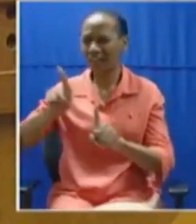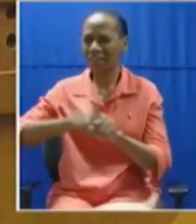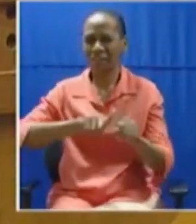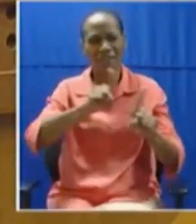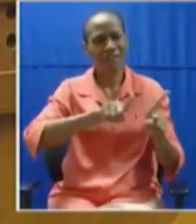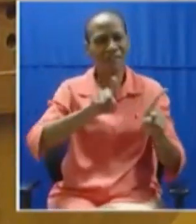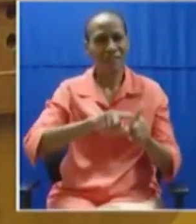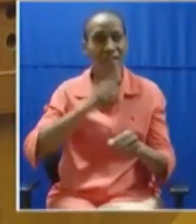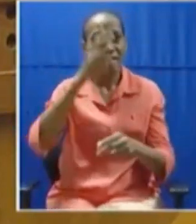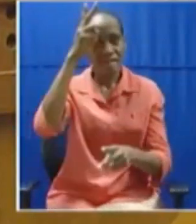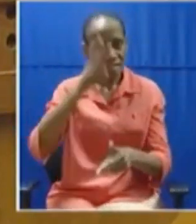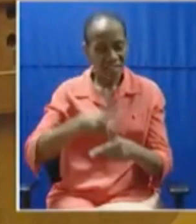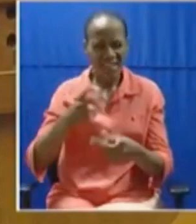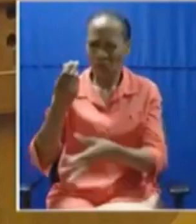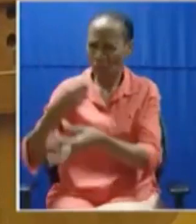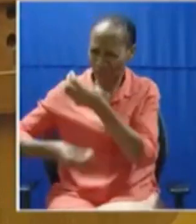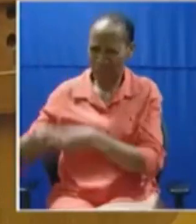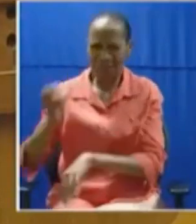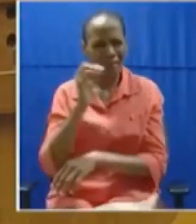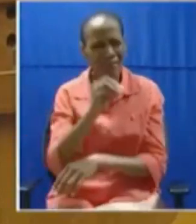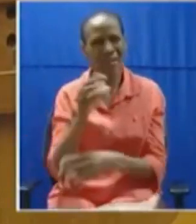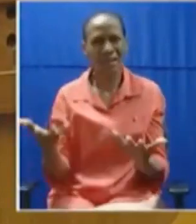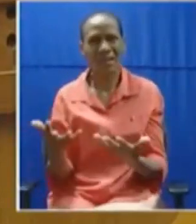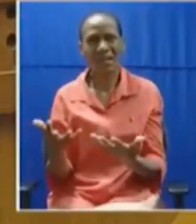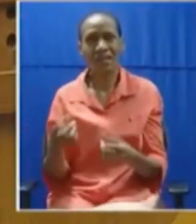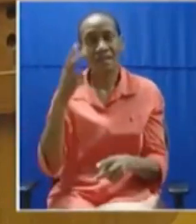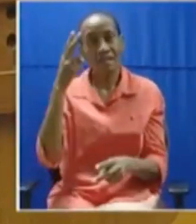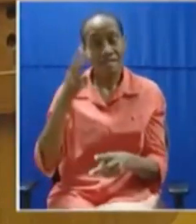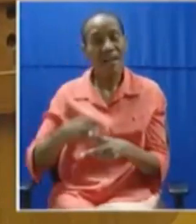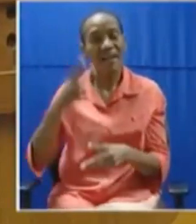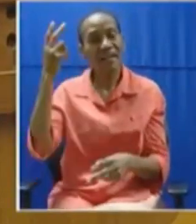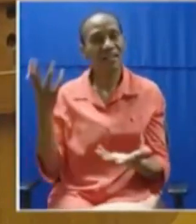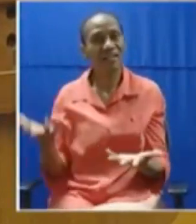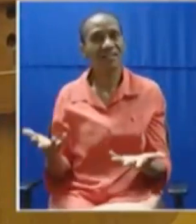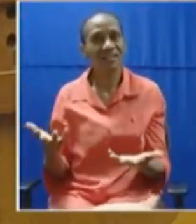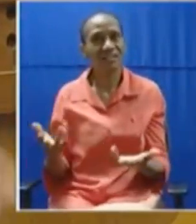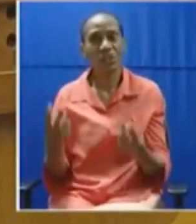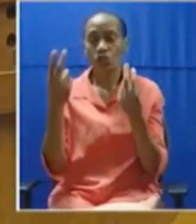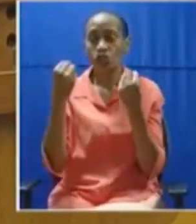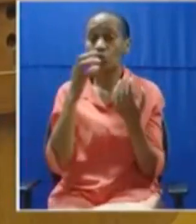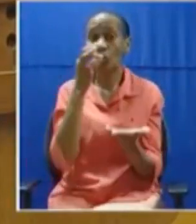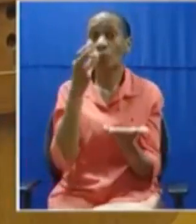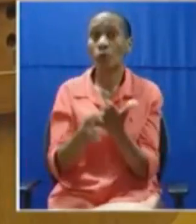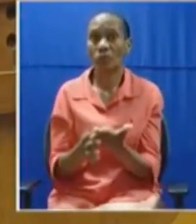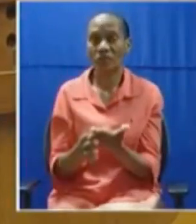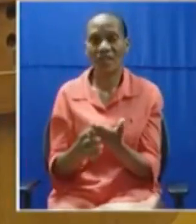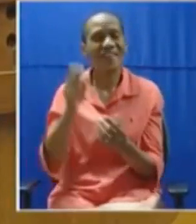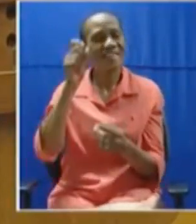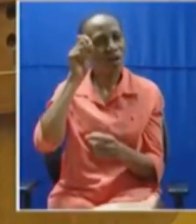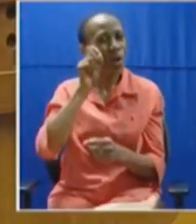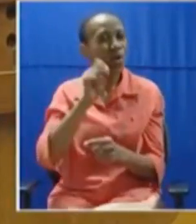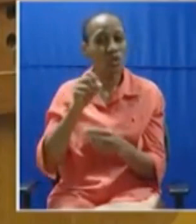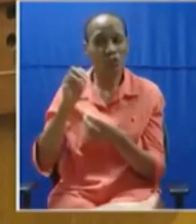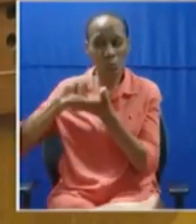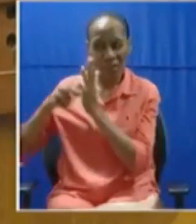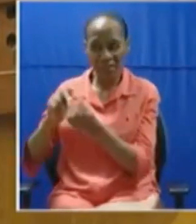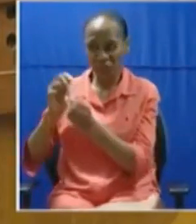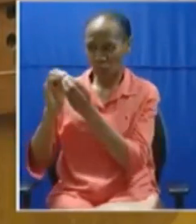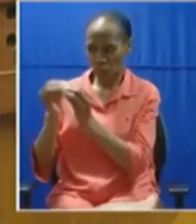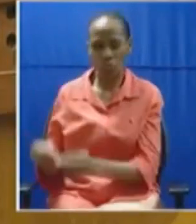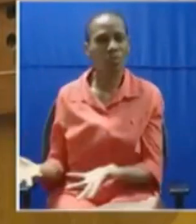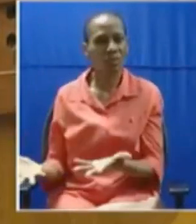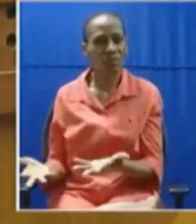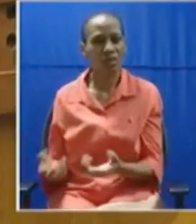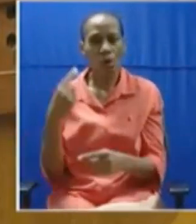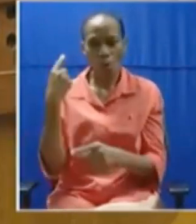towards collapse and corruption, and then spin at the very last moment into new proposals to fix the old ones. And with each